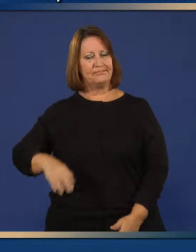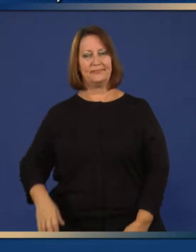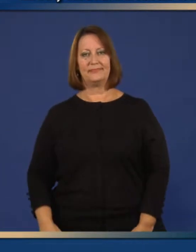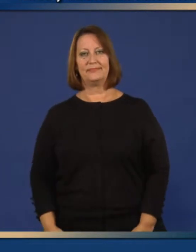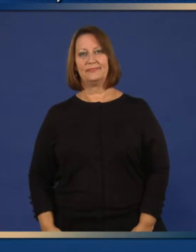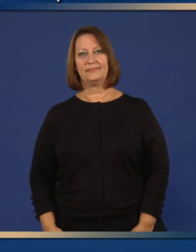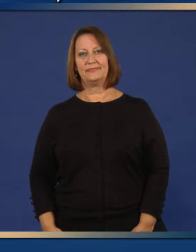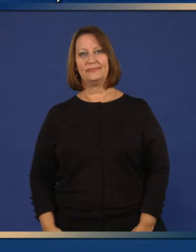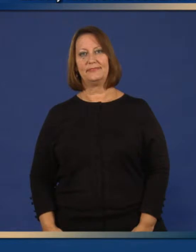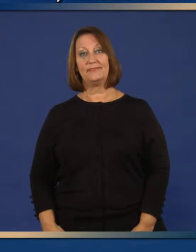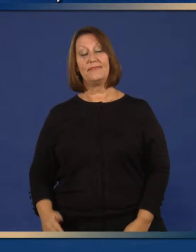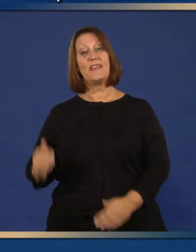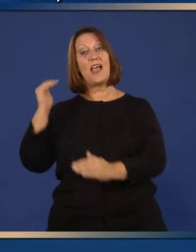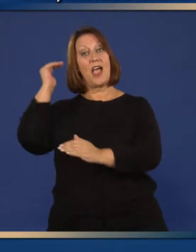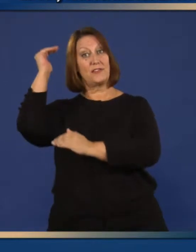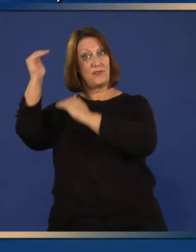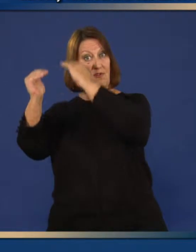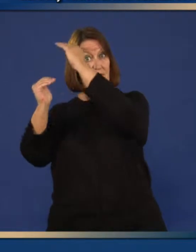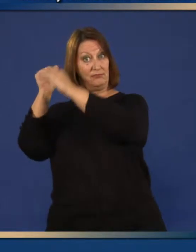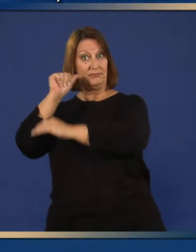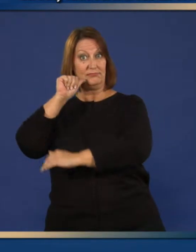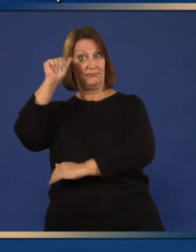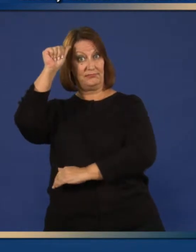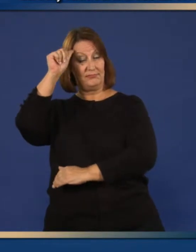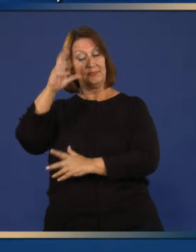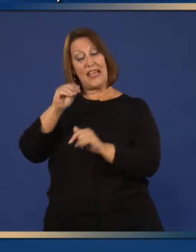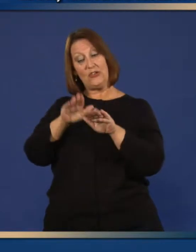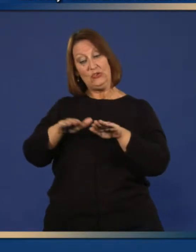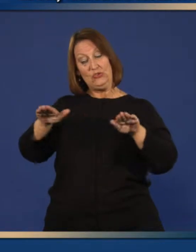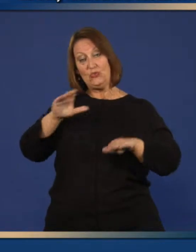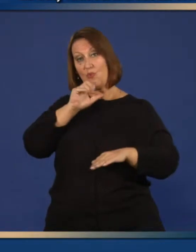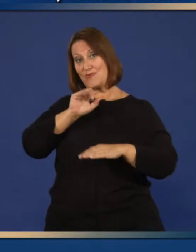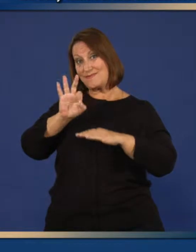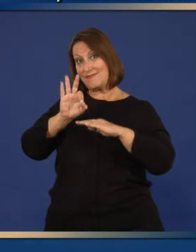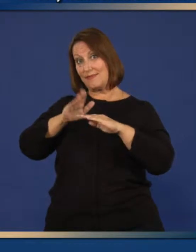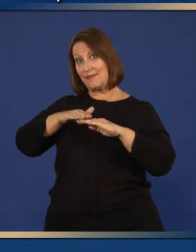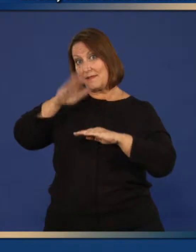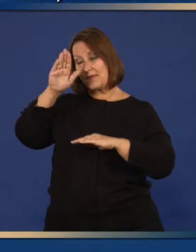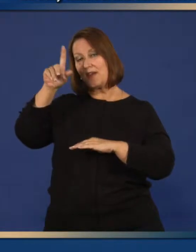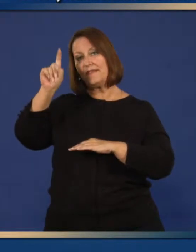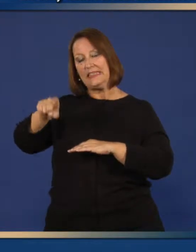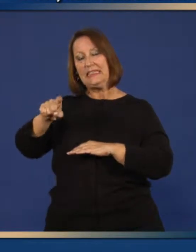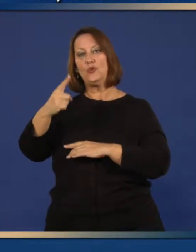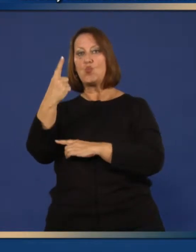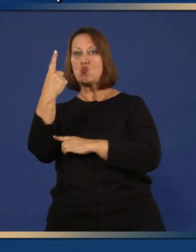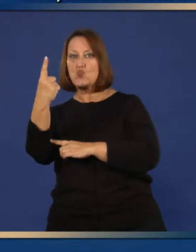Adults and older children need 1 dose of influenza vaccine each year.